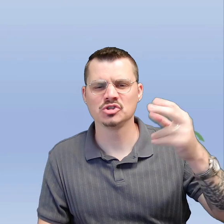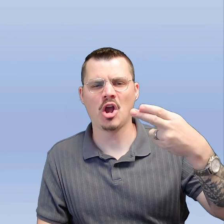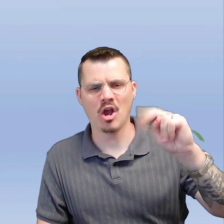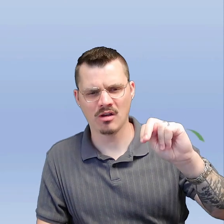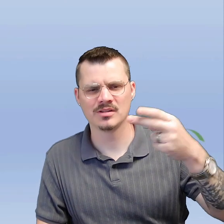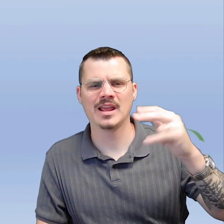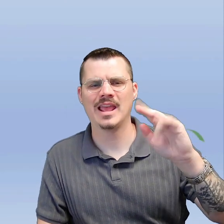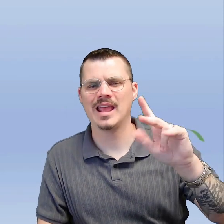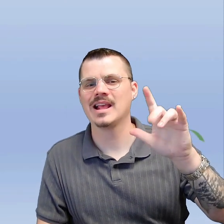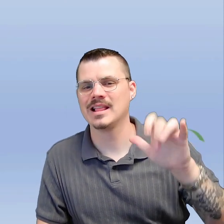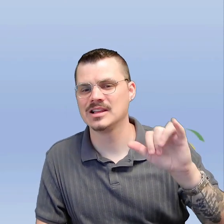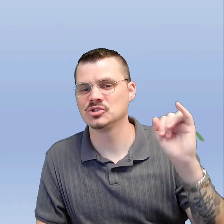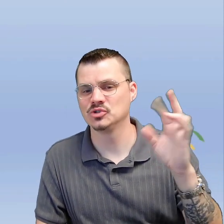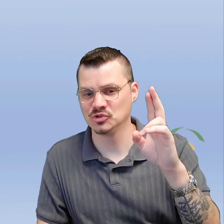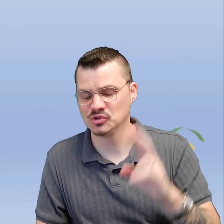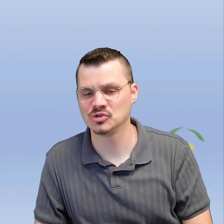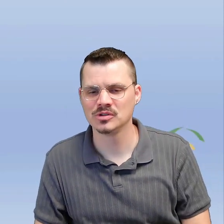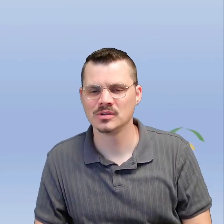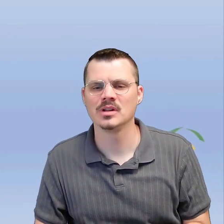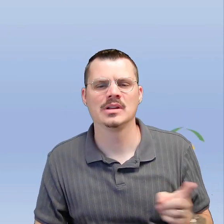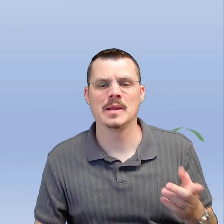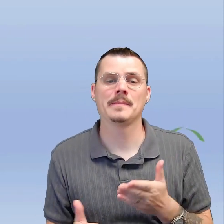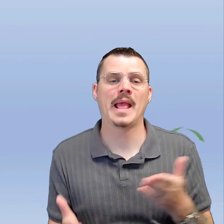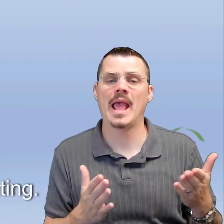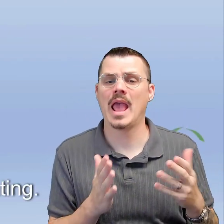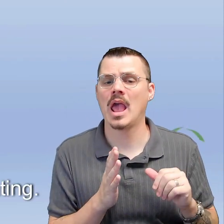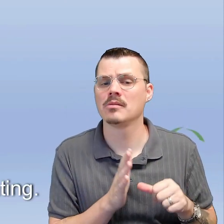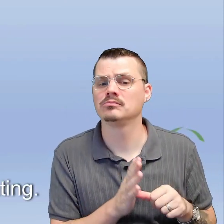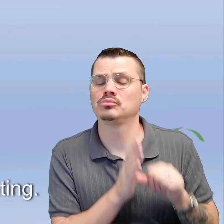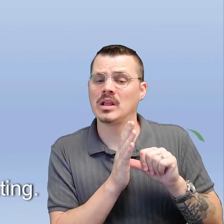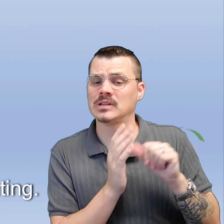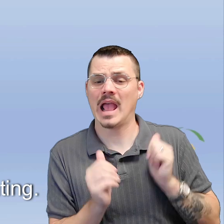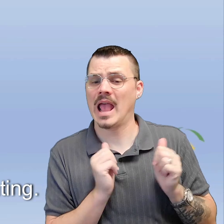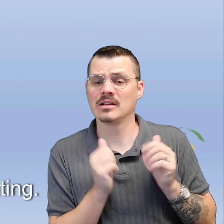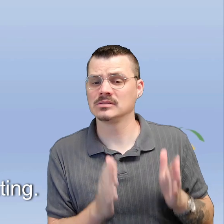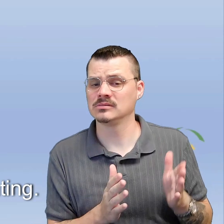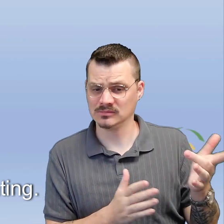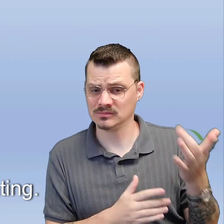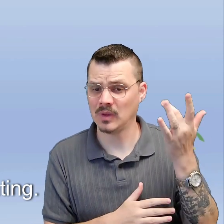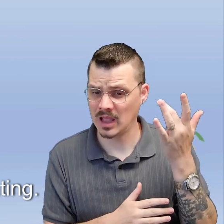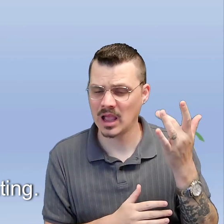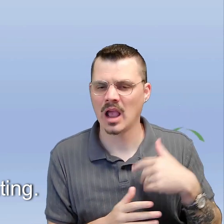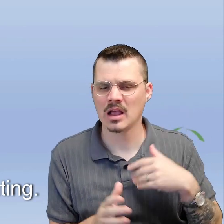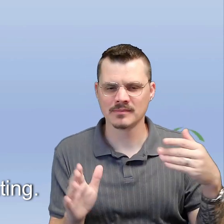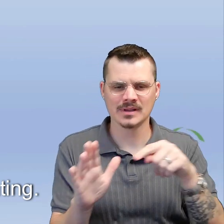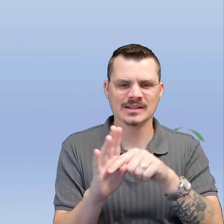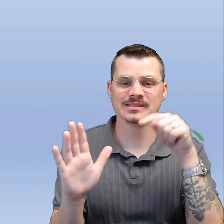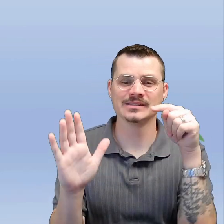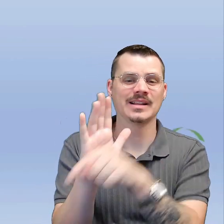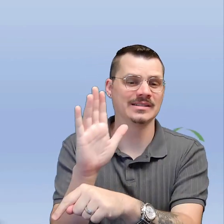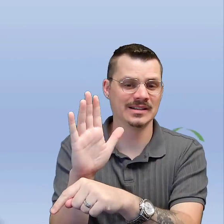John Hinckley Jr. He was going to impress a famous movie actress by